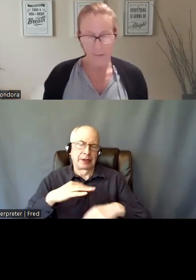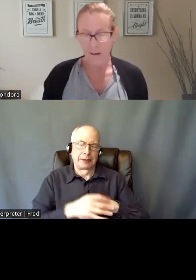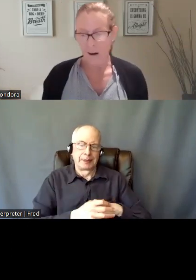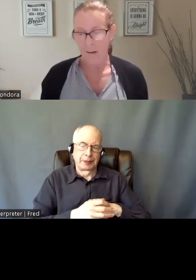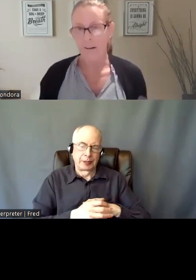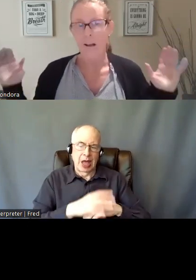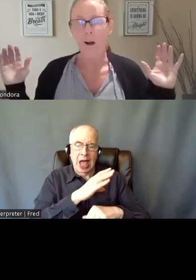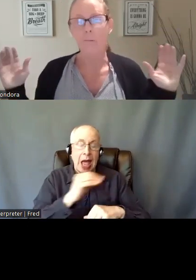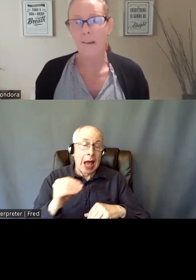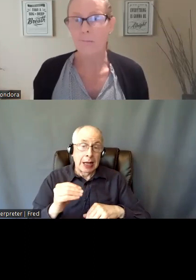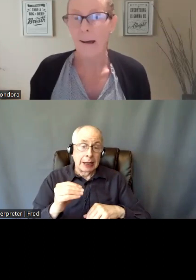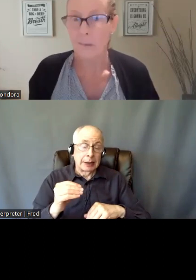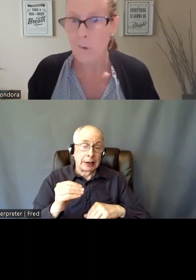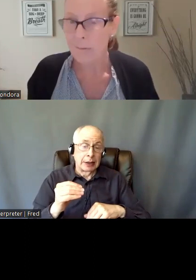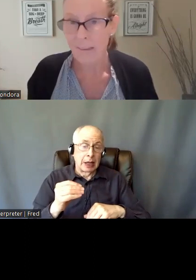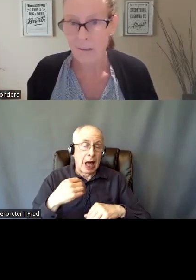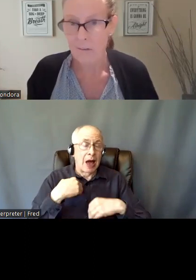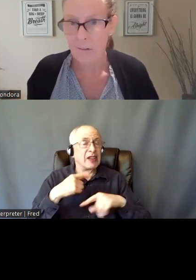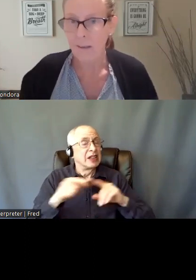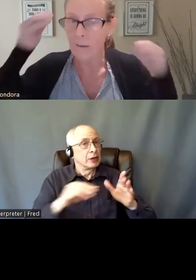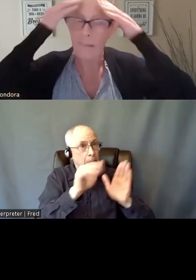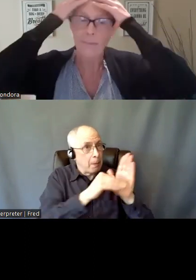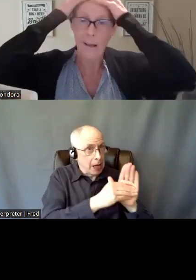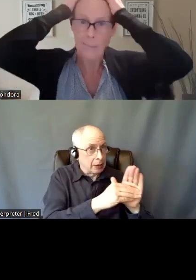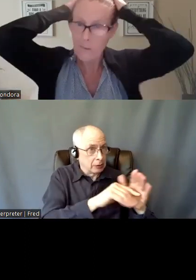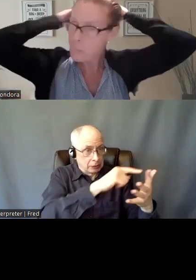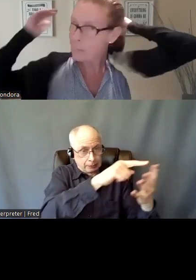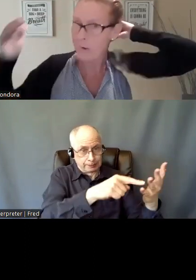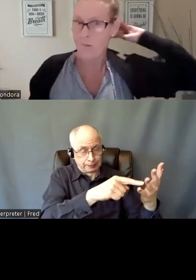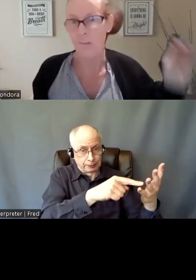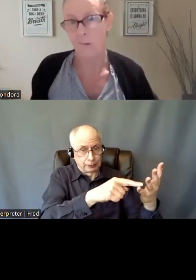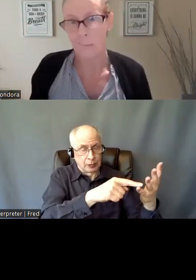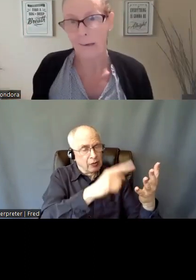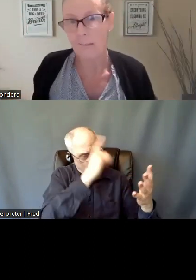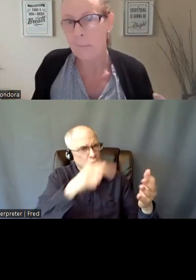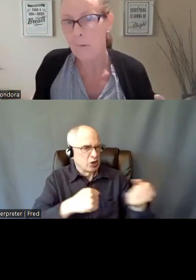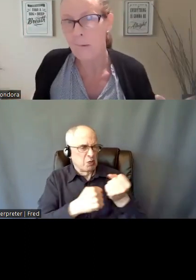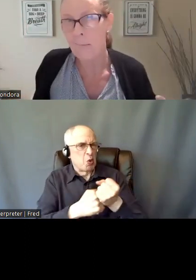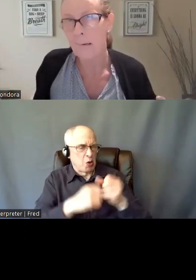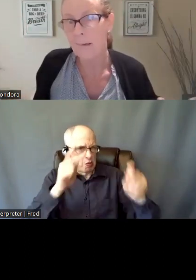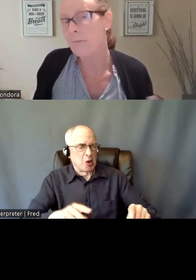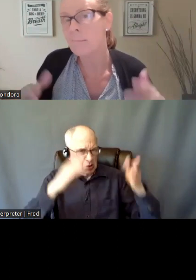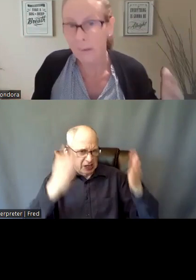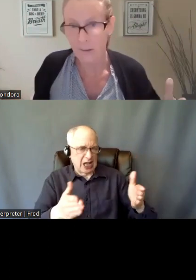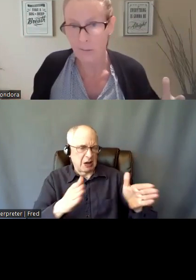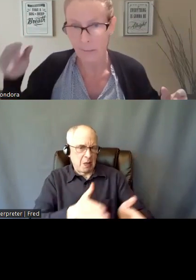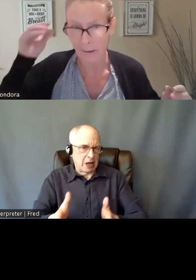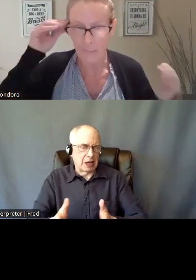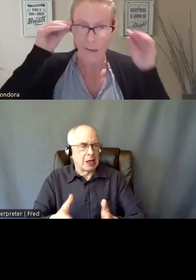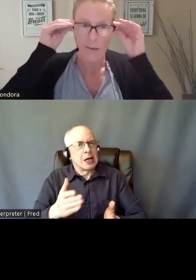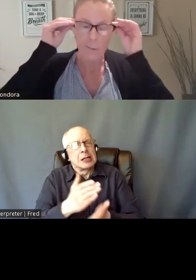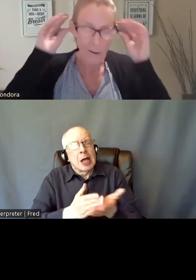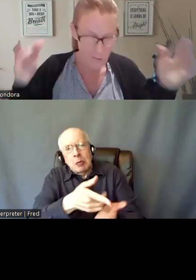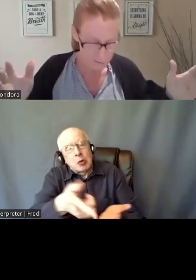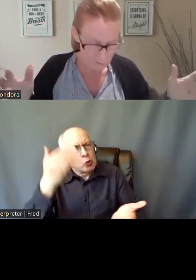And there are a range of models over the years that have been developed to support person-centered planning. Some of you may be familiar with